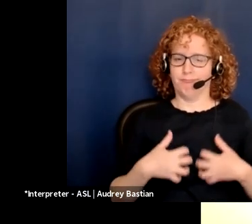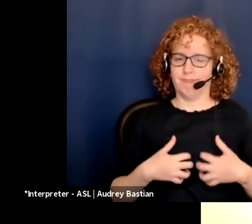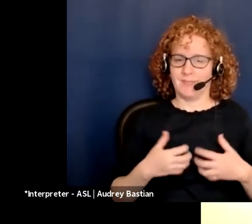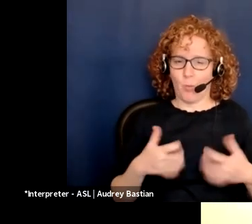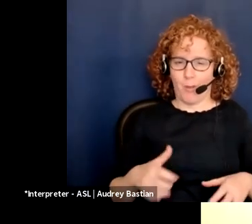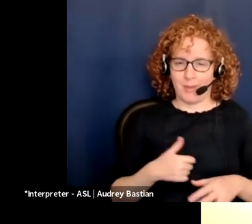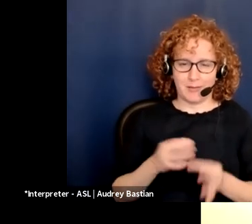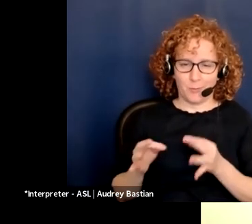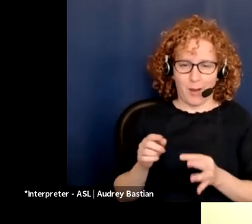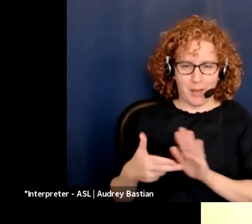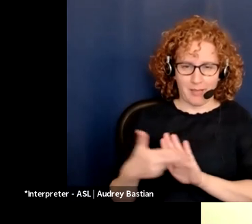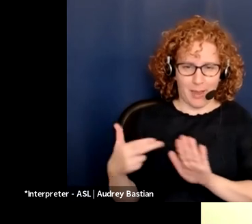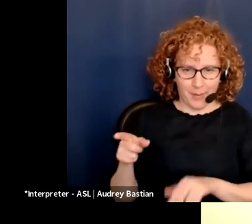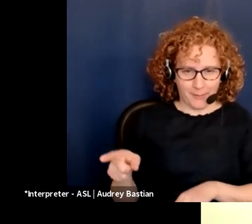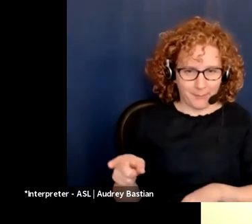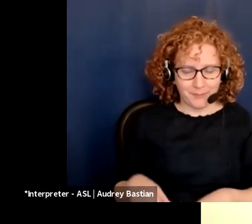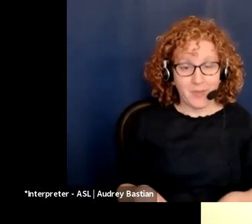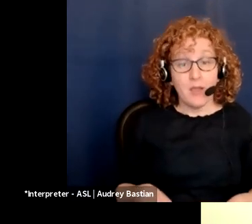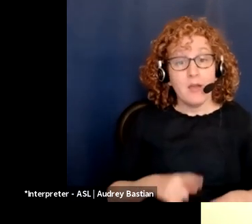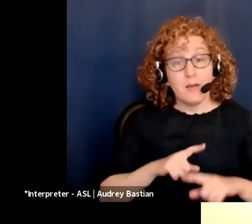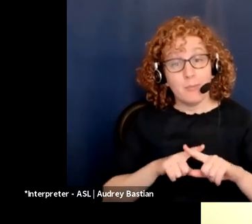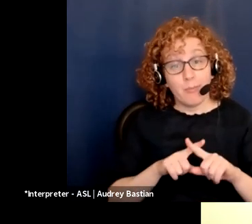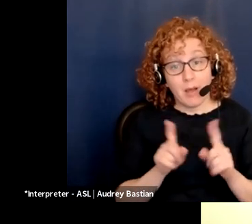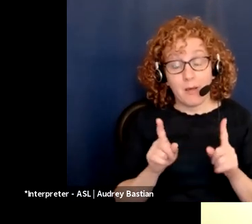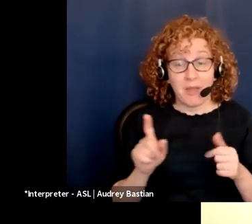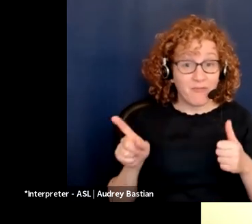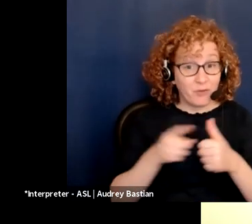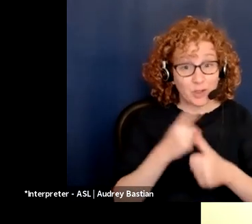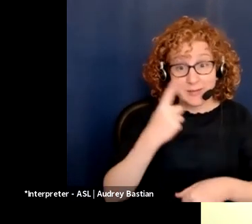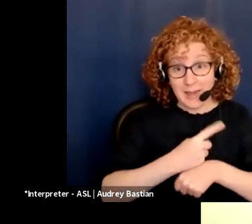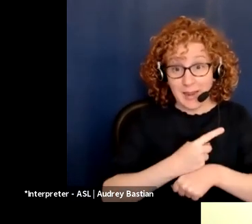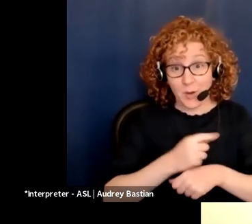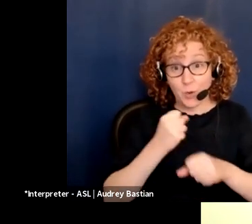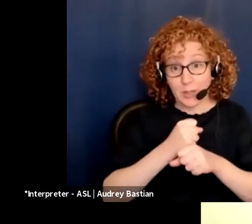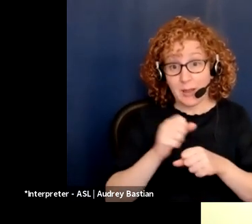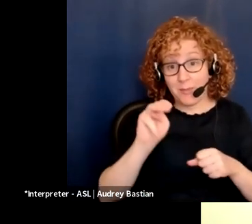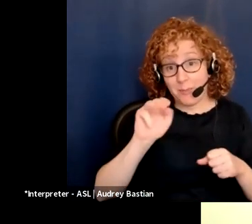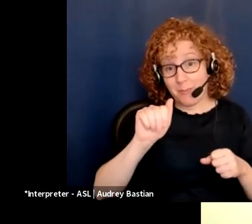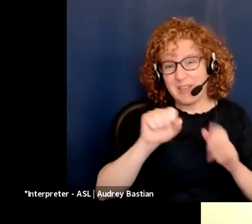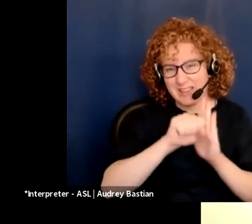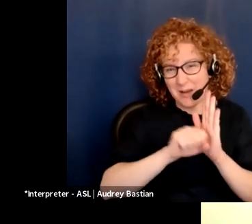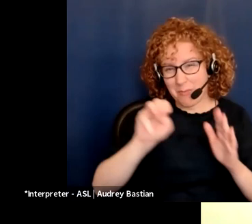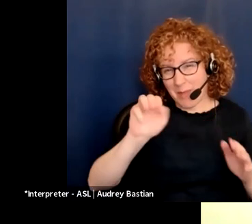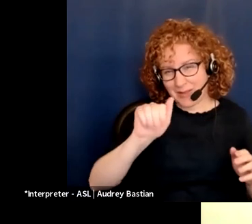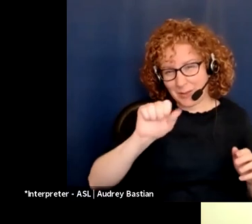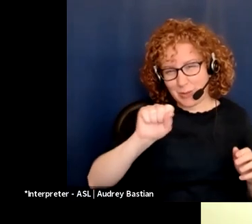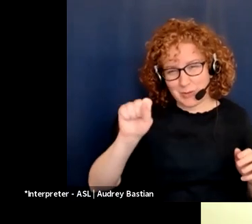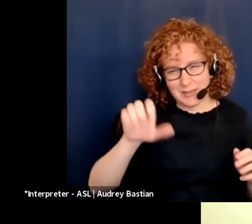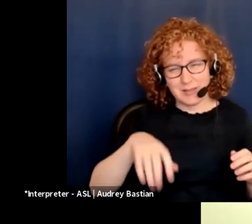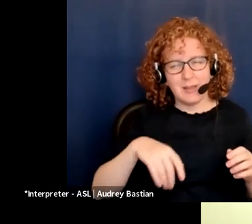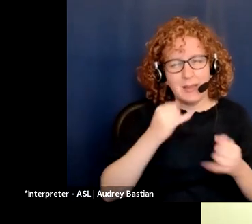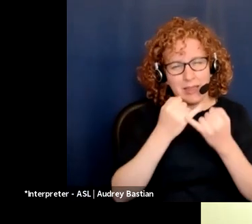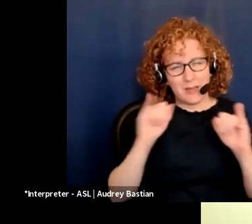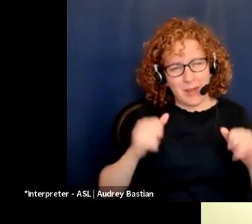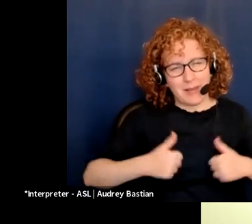So my first day working in Massachusetts in the Independent Living Center, I got sent to a meeting to